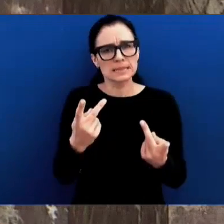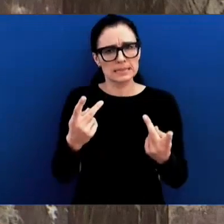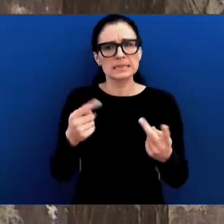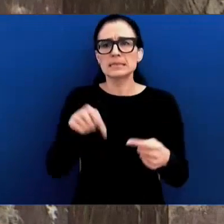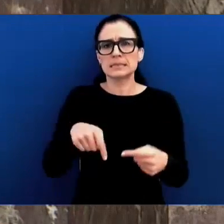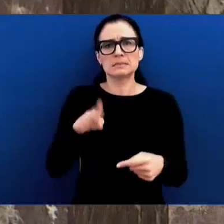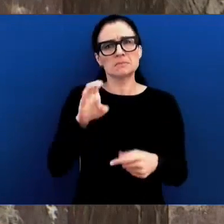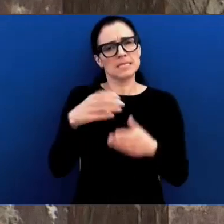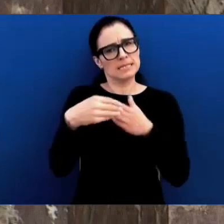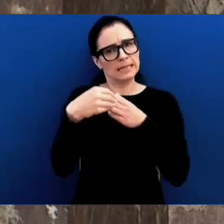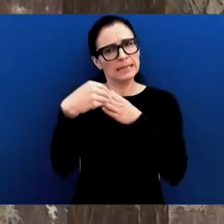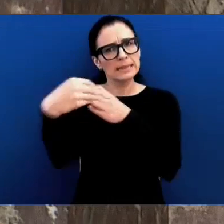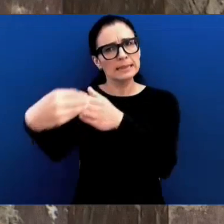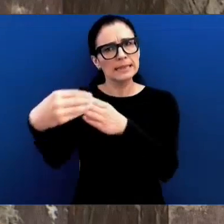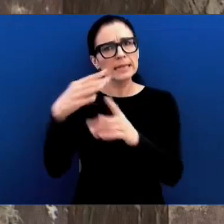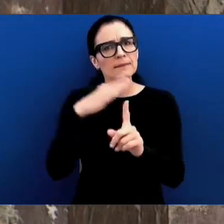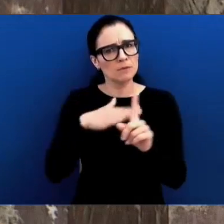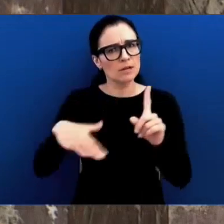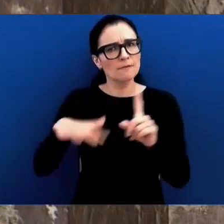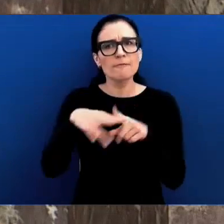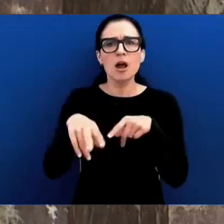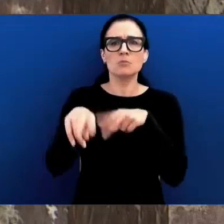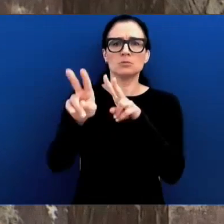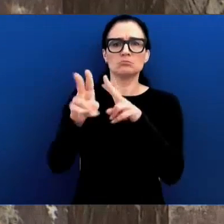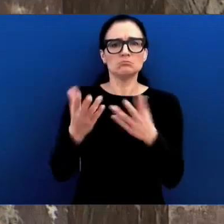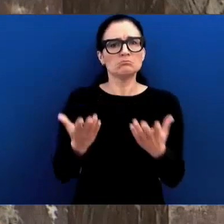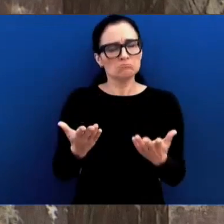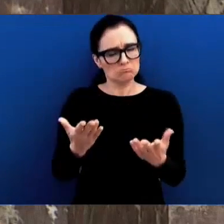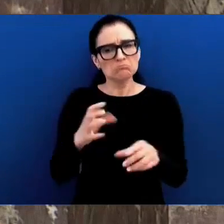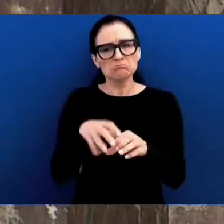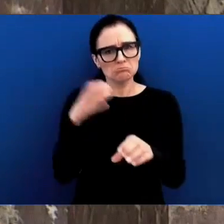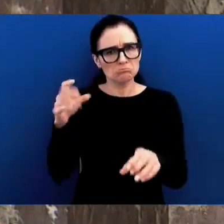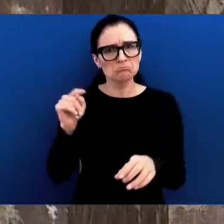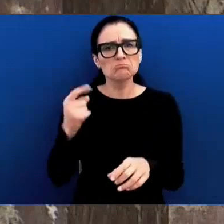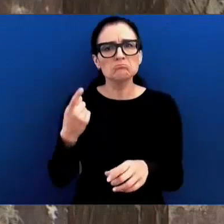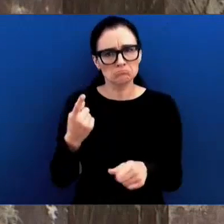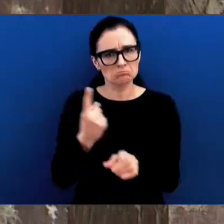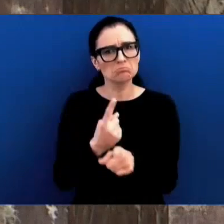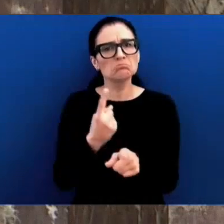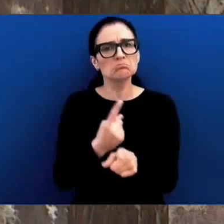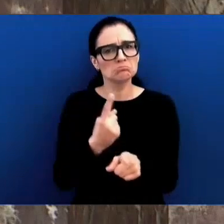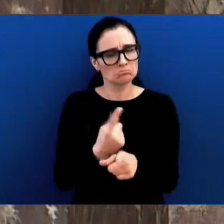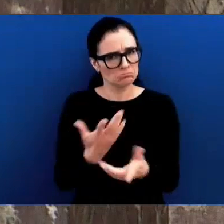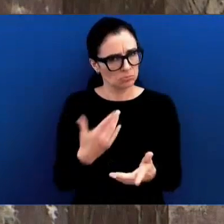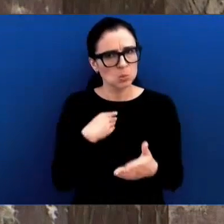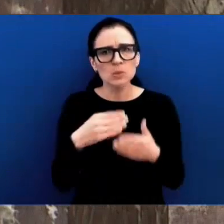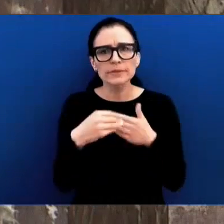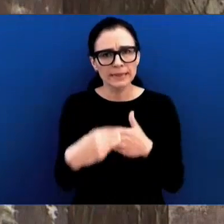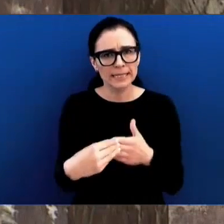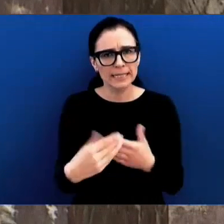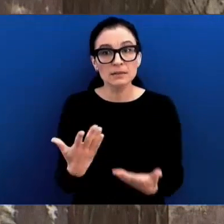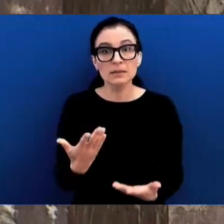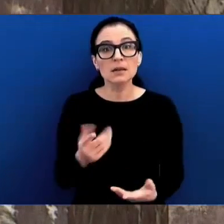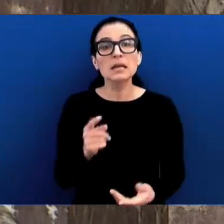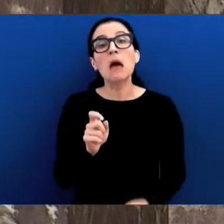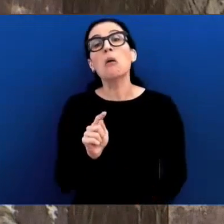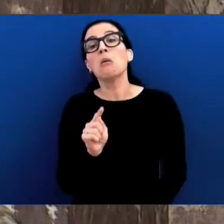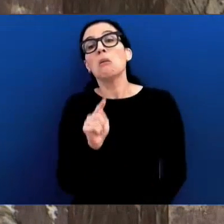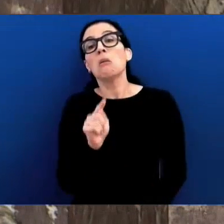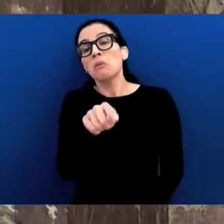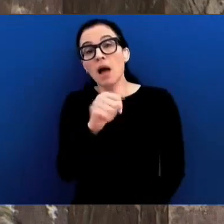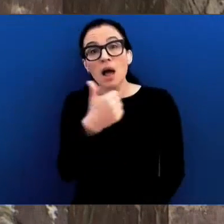things where British Columbia has led. Honourable Speaker, maybe he can look left a little further at his other colleague. When the